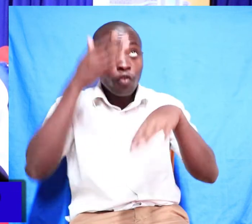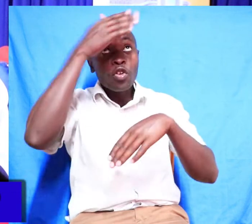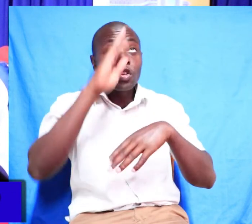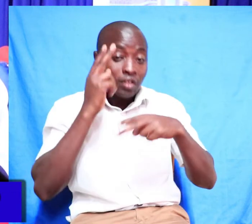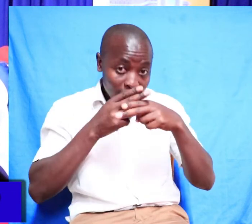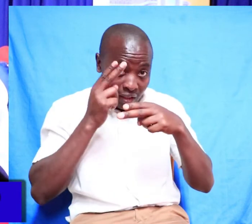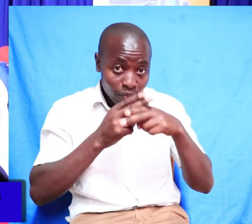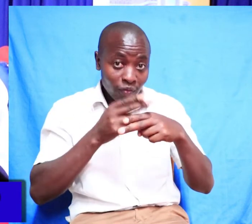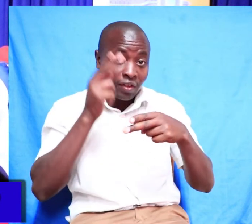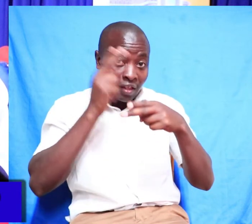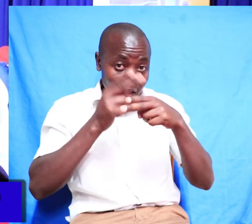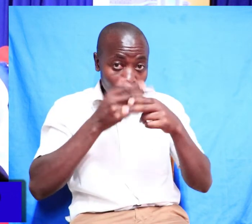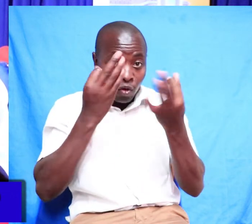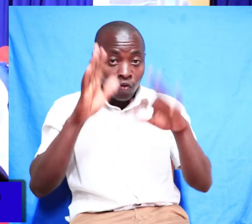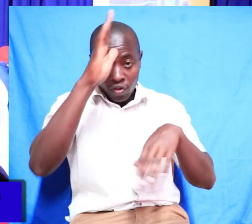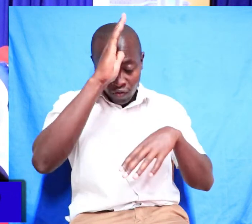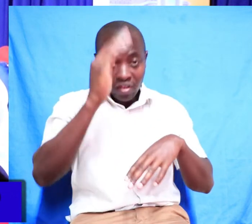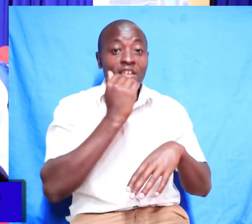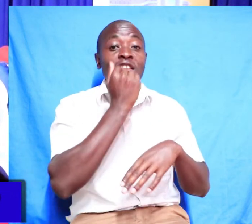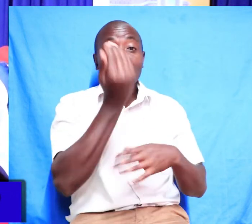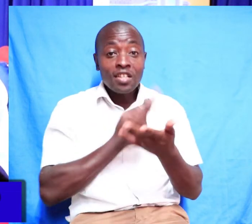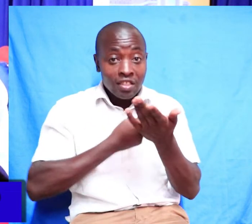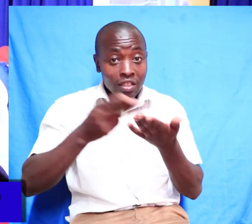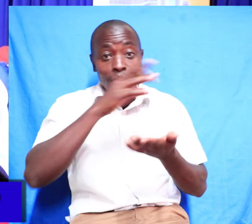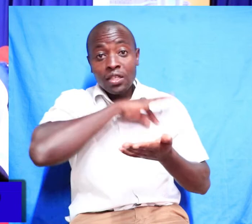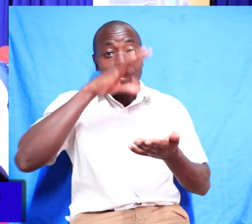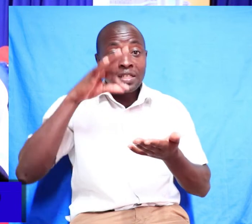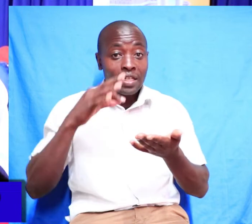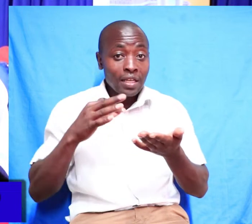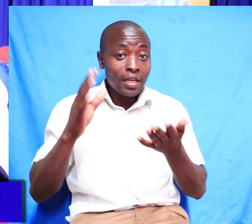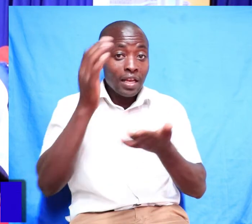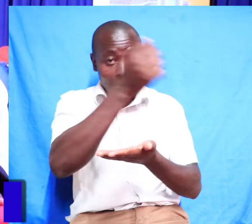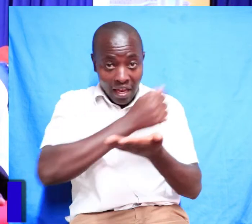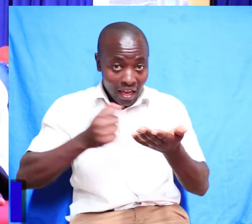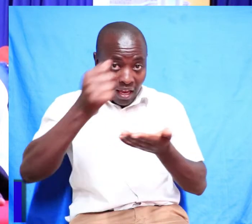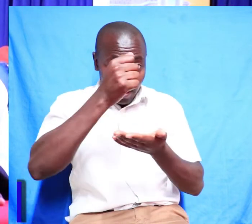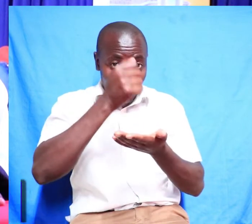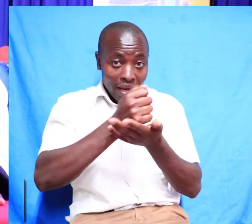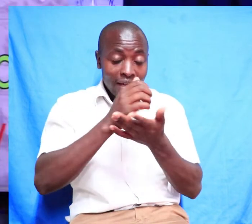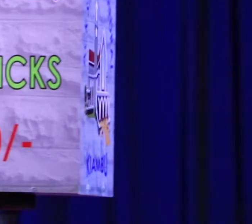name. In the name of the Father, the Son, and the Holy Spirit. Amen.